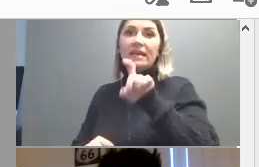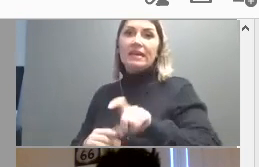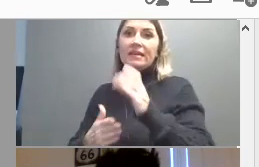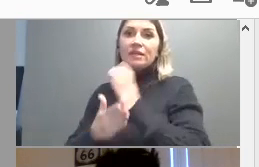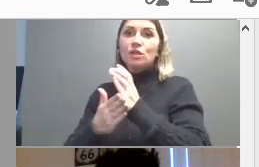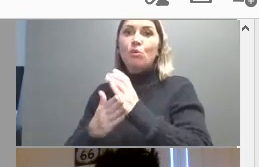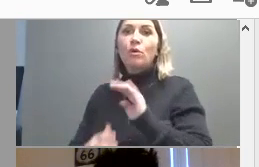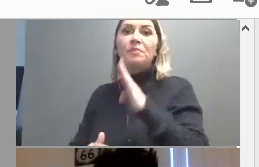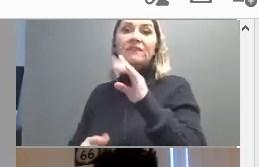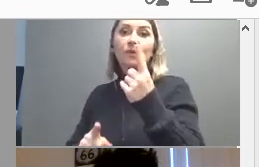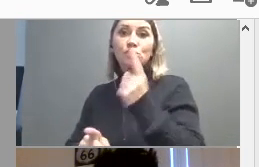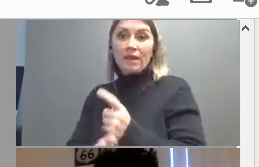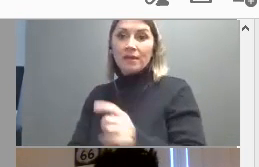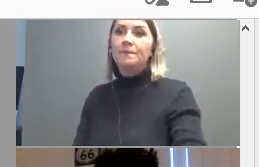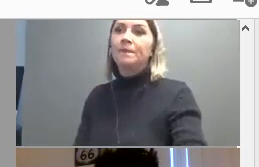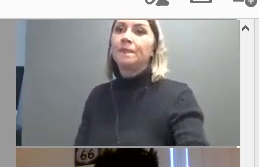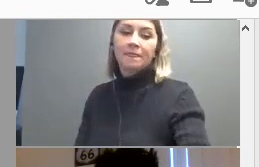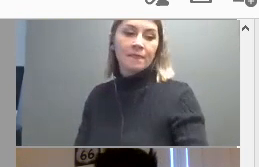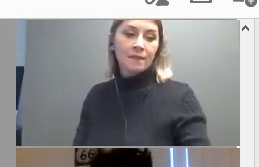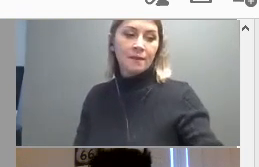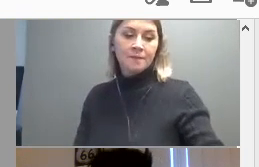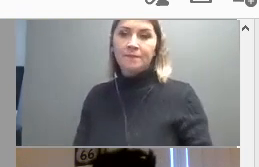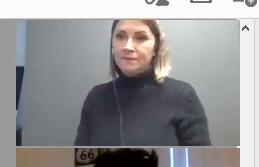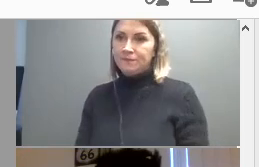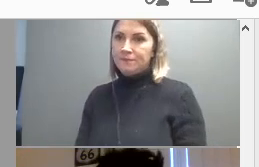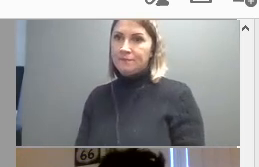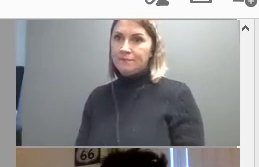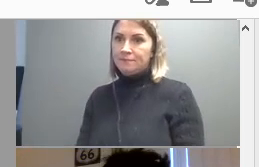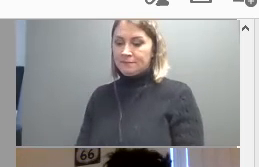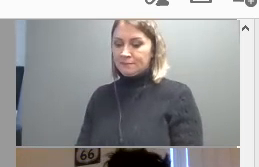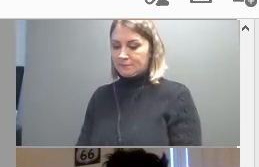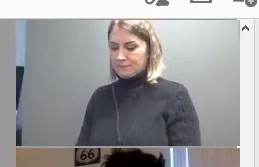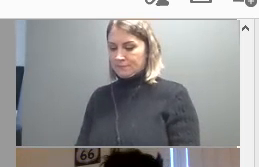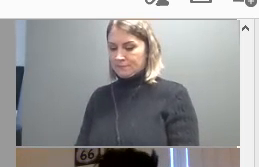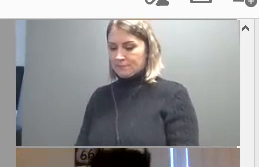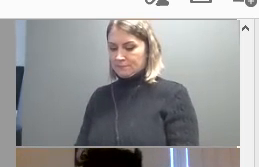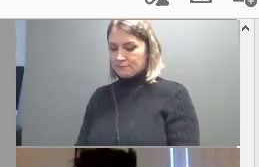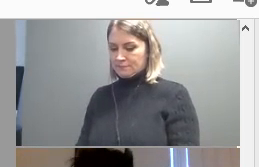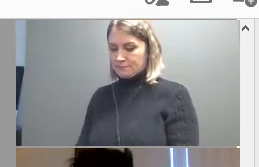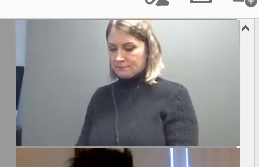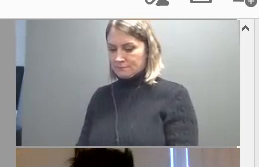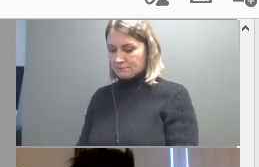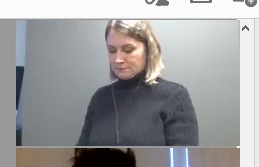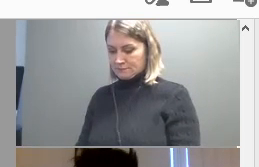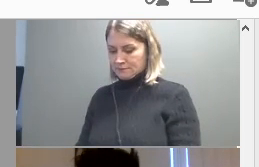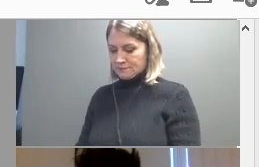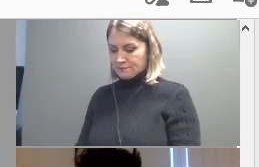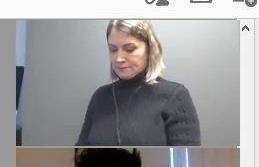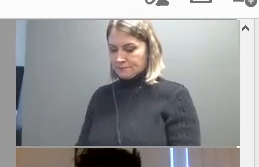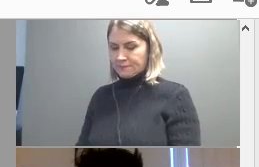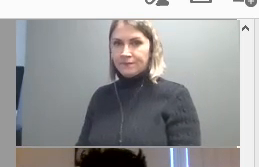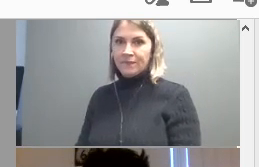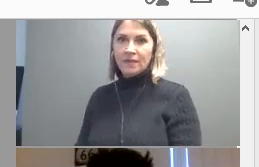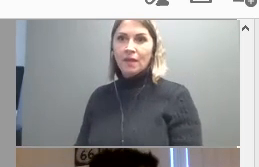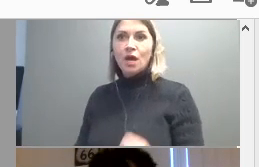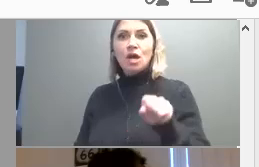first, right? right. Right. So what you're saying is we always need to explore B first, and that was the